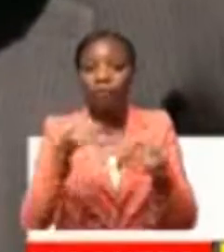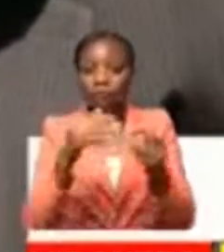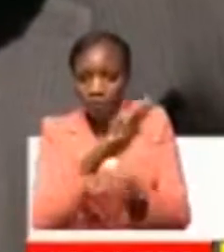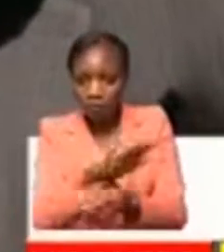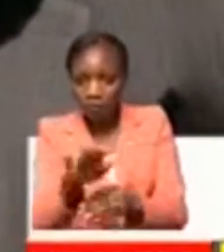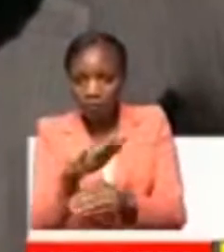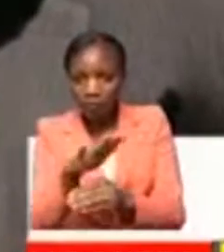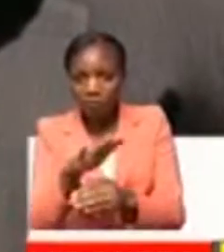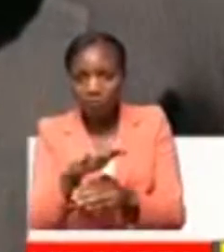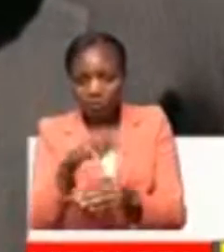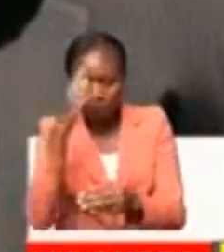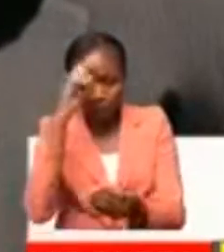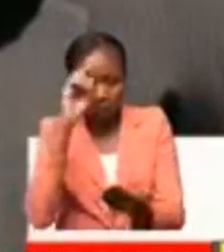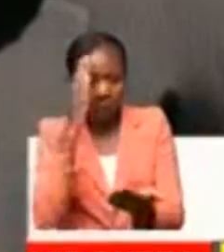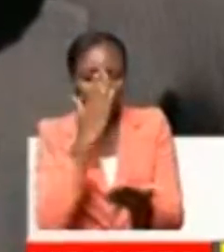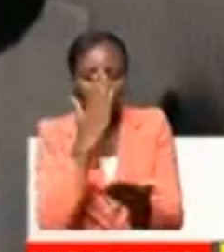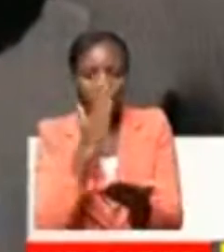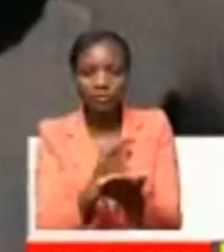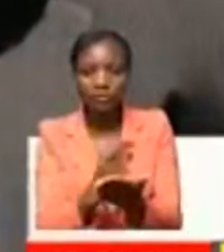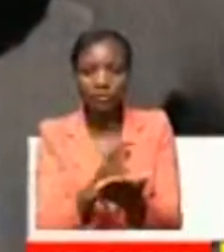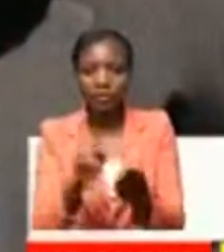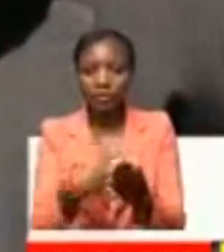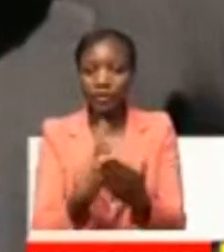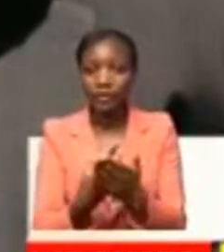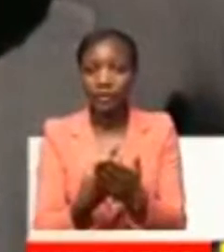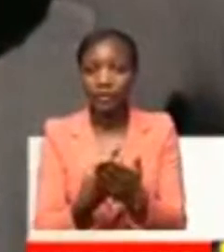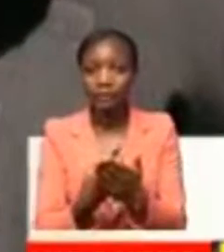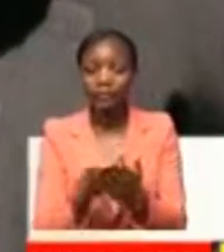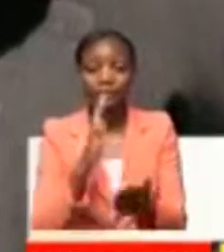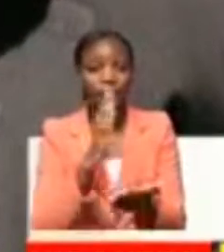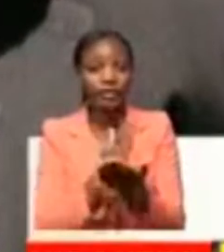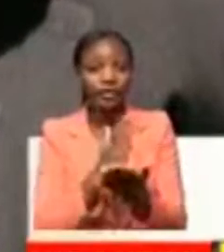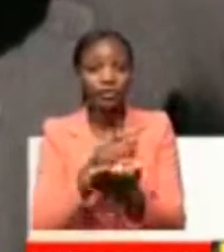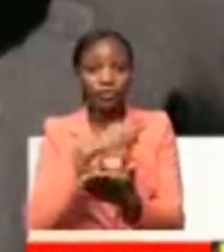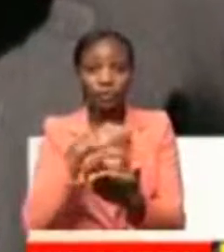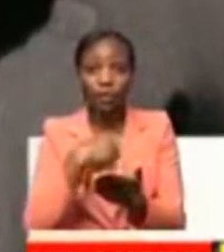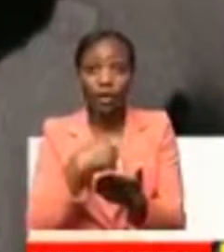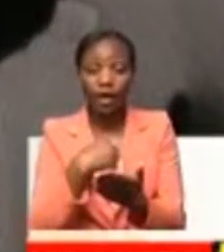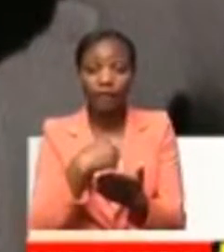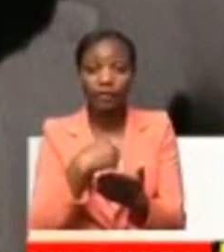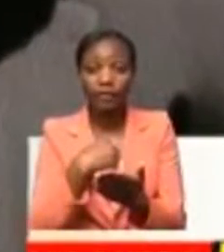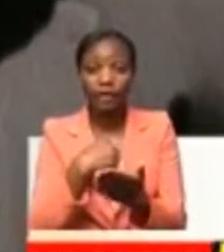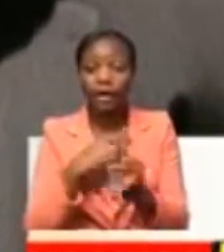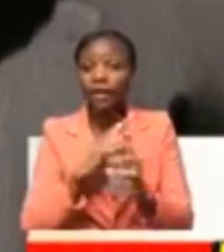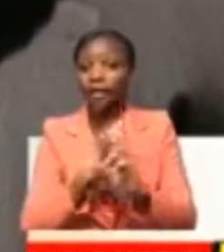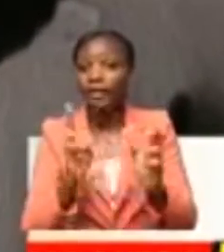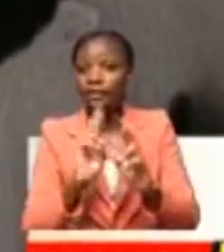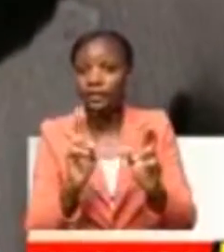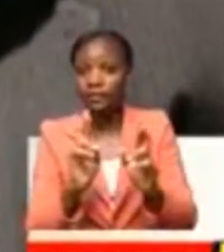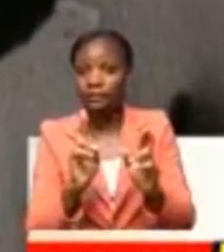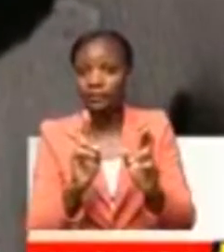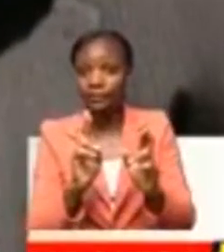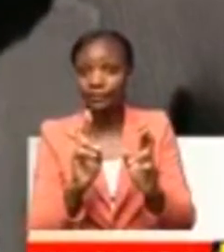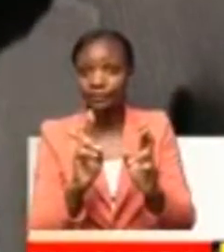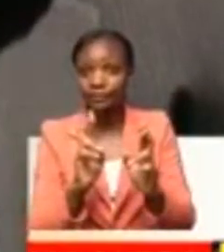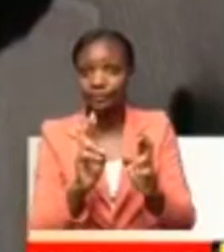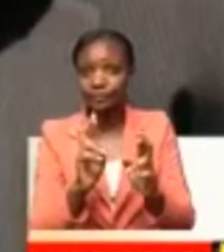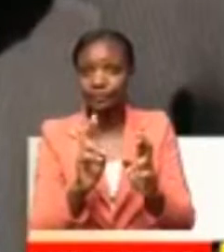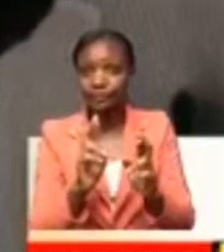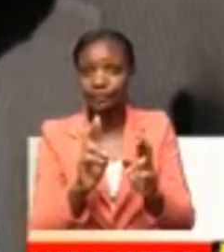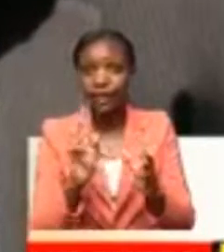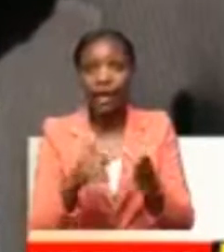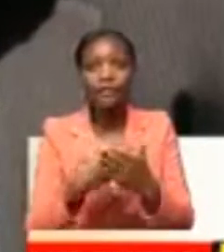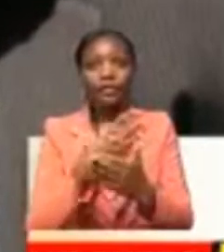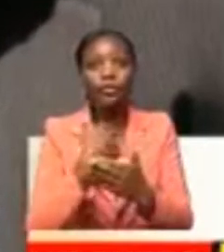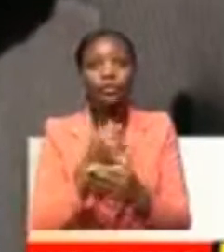approval, so that the way the county commissioner said, we are preparing for the worst case scenario, how to make sure